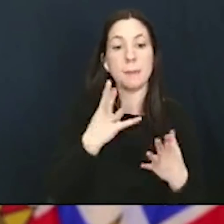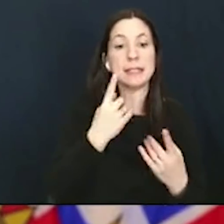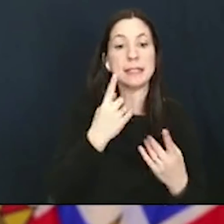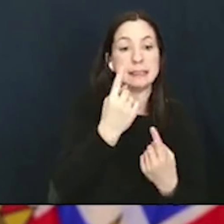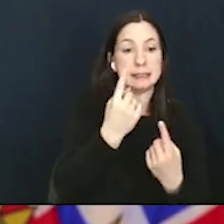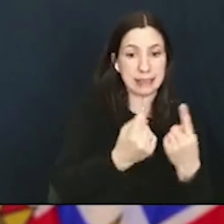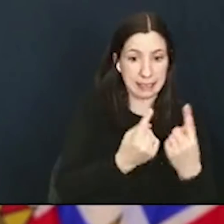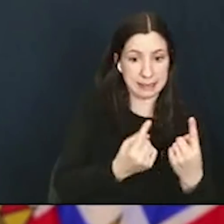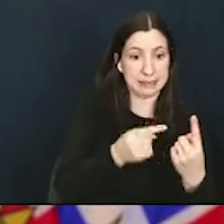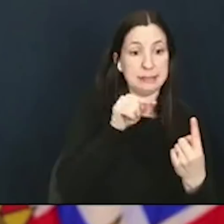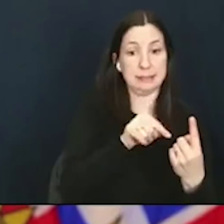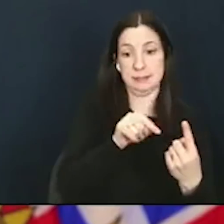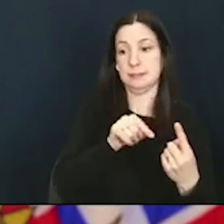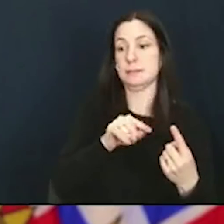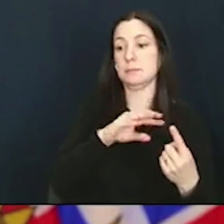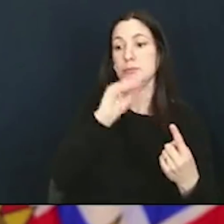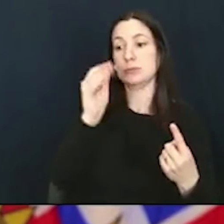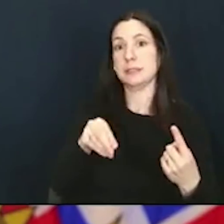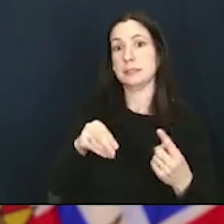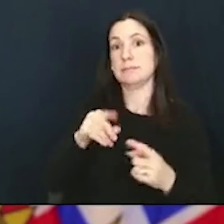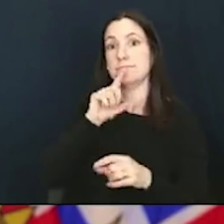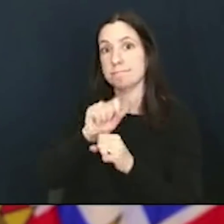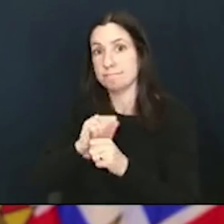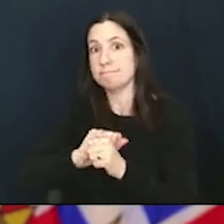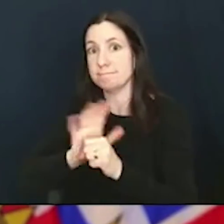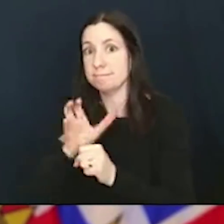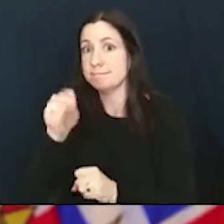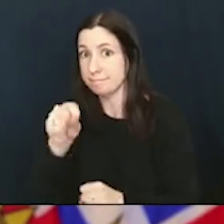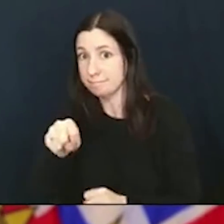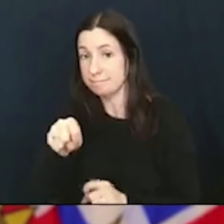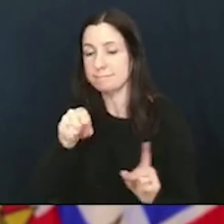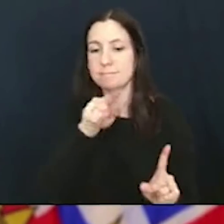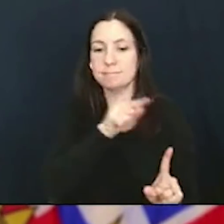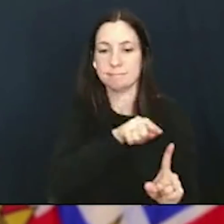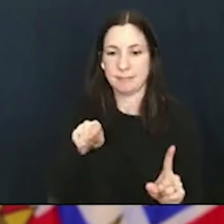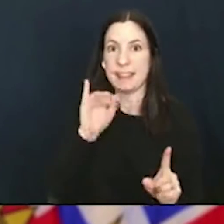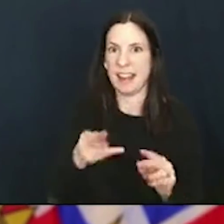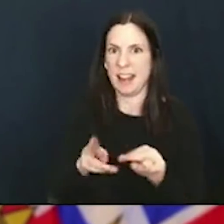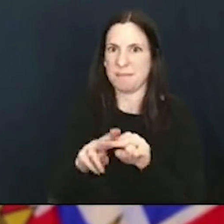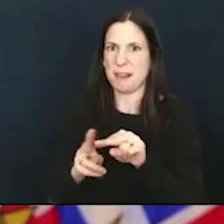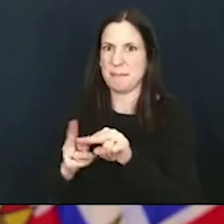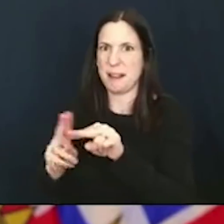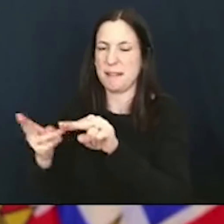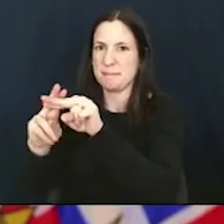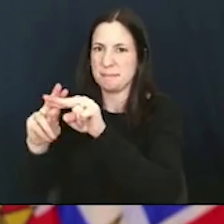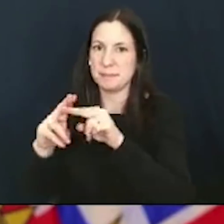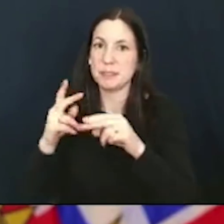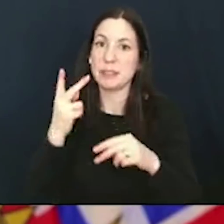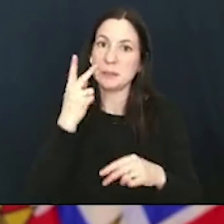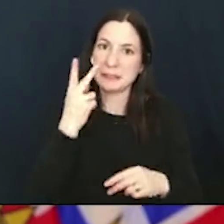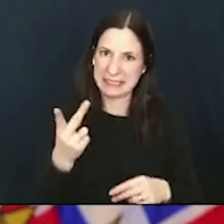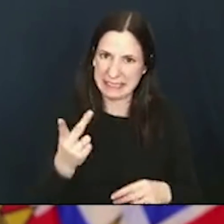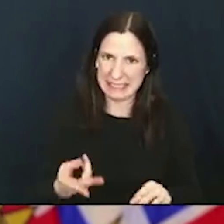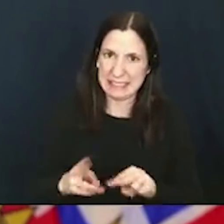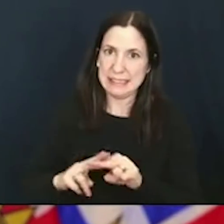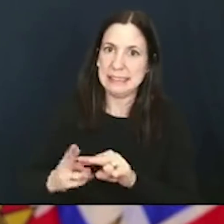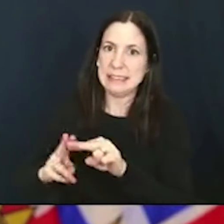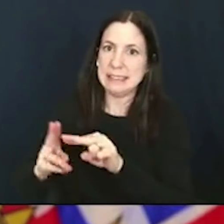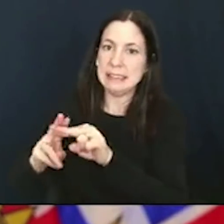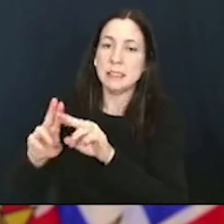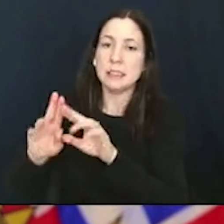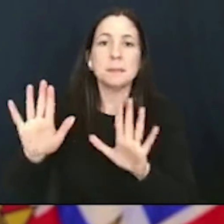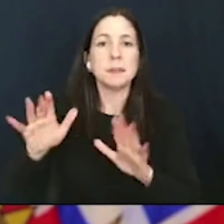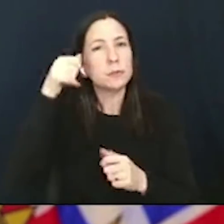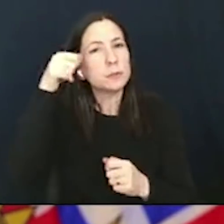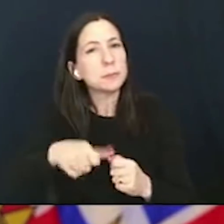this is important for us to monitor. We saw this early on, and we can continue to see it today. But for